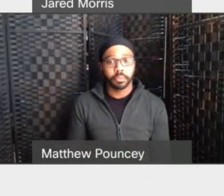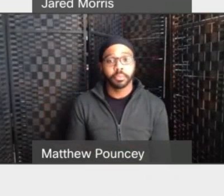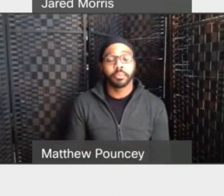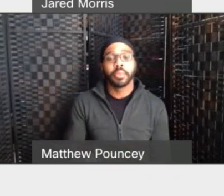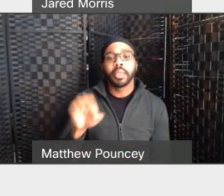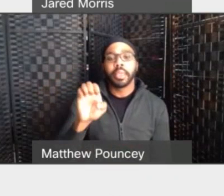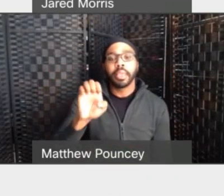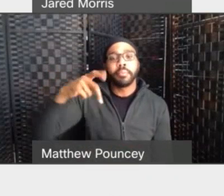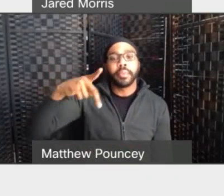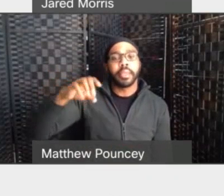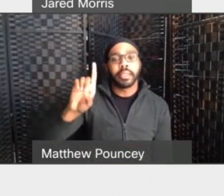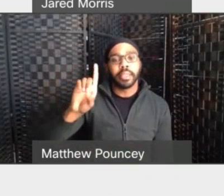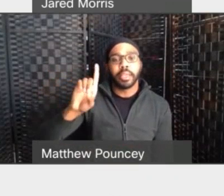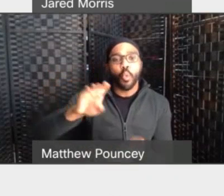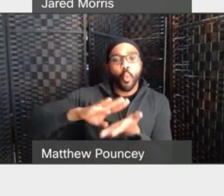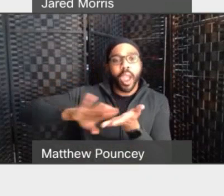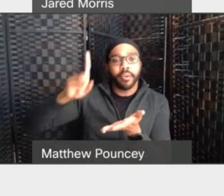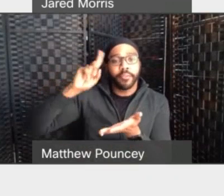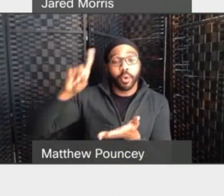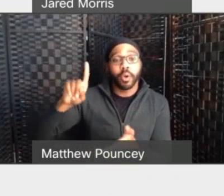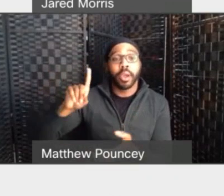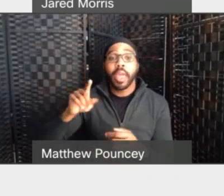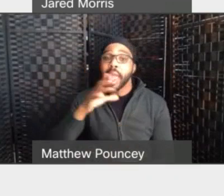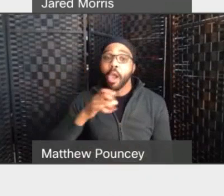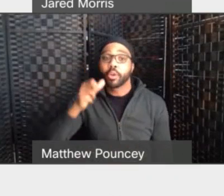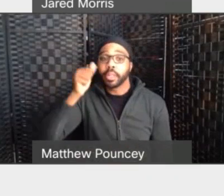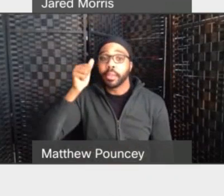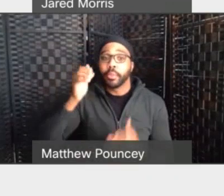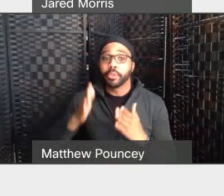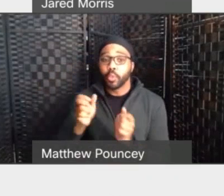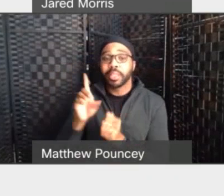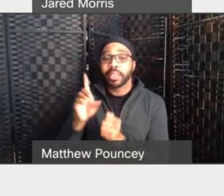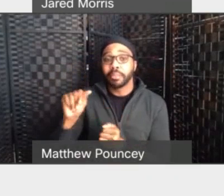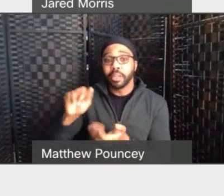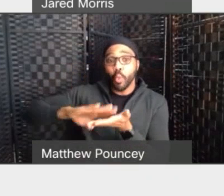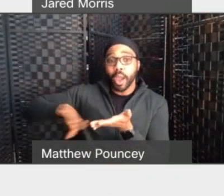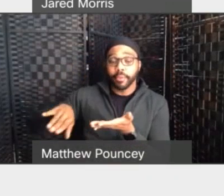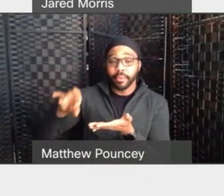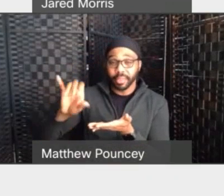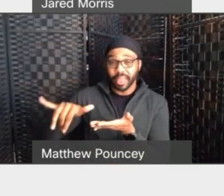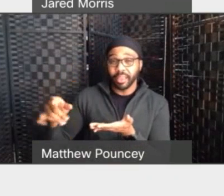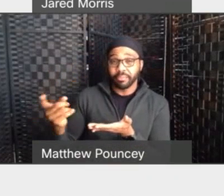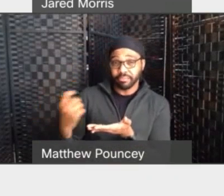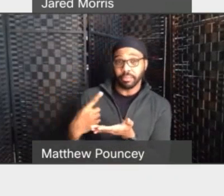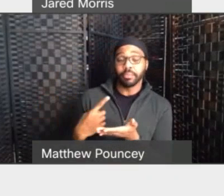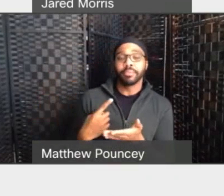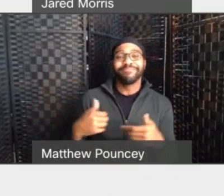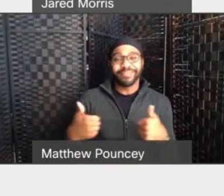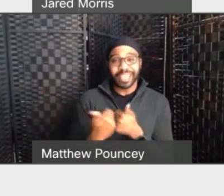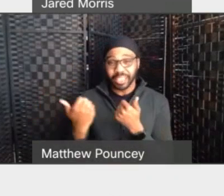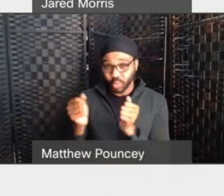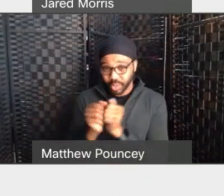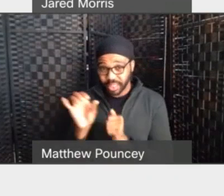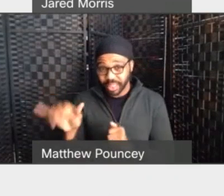EPD waiver, the elderly and persons with disability waiver eligibility. The challenge with this